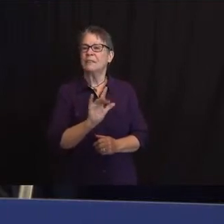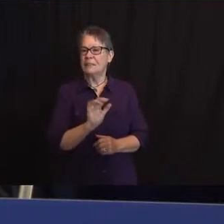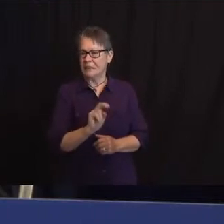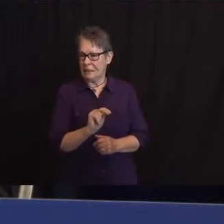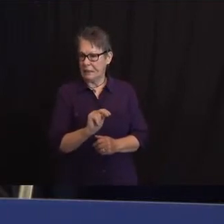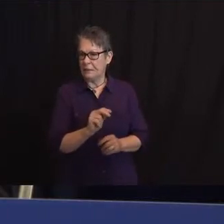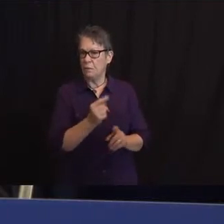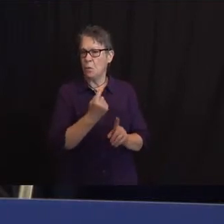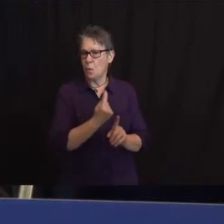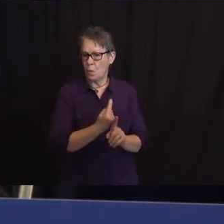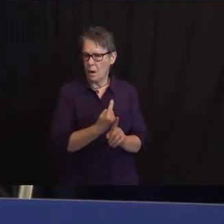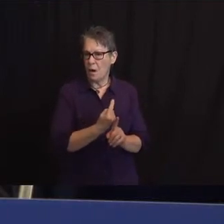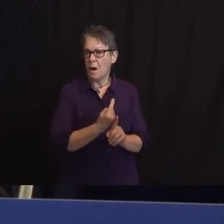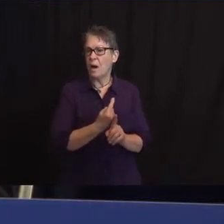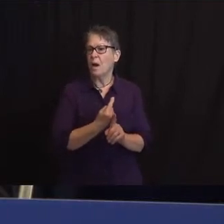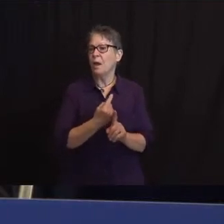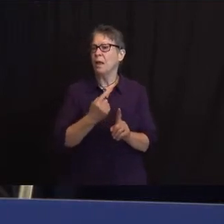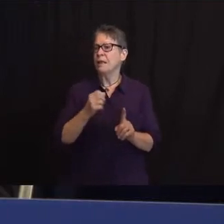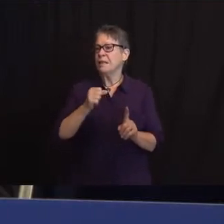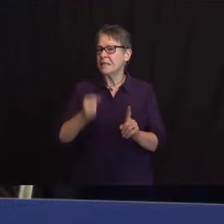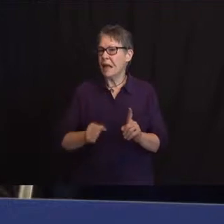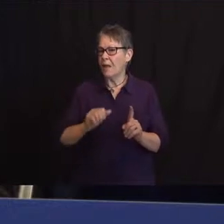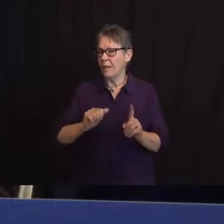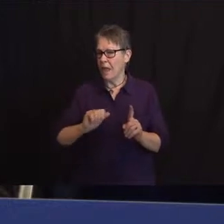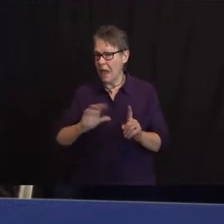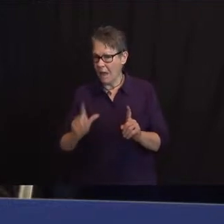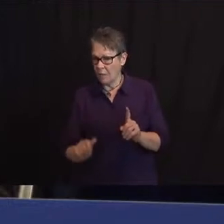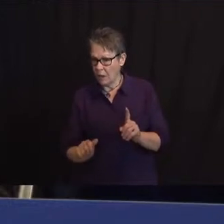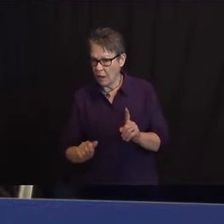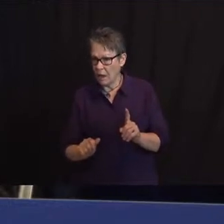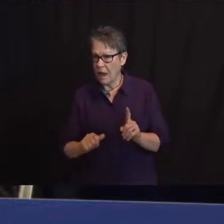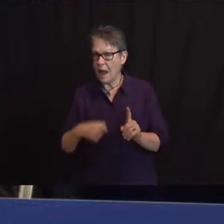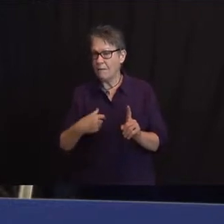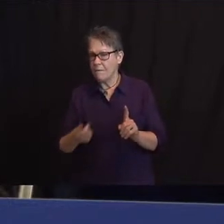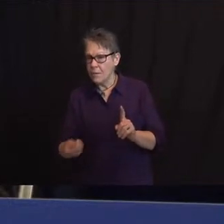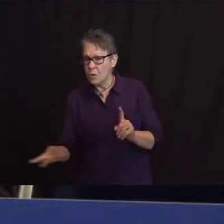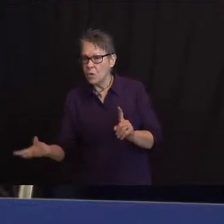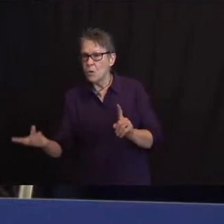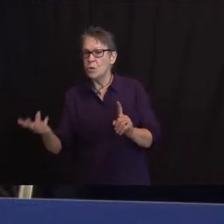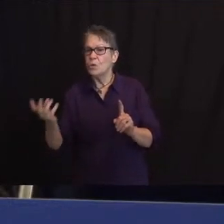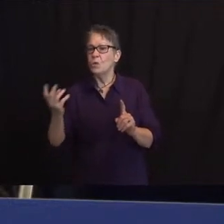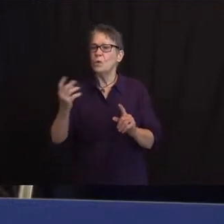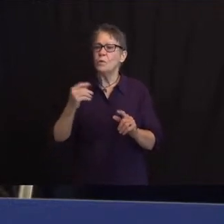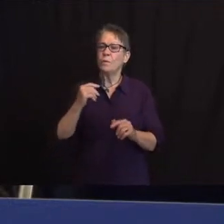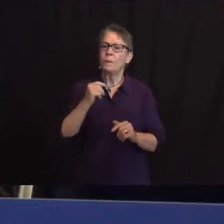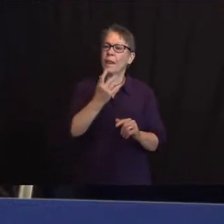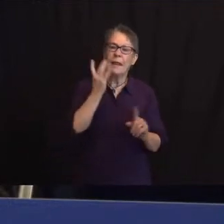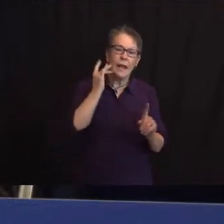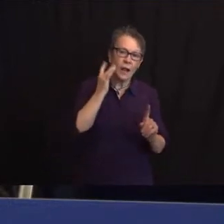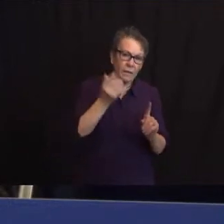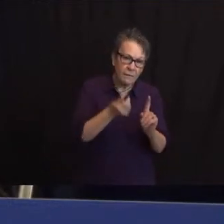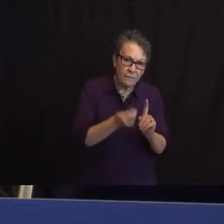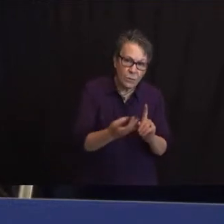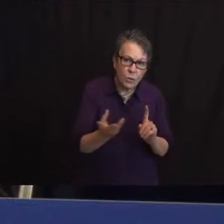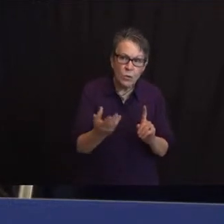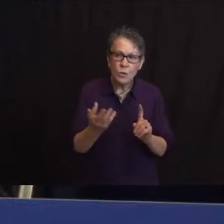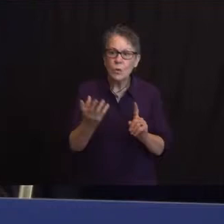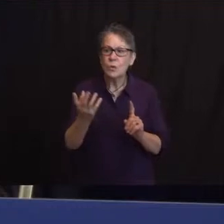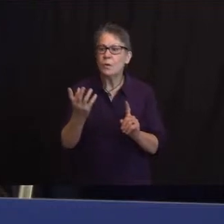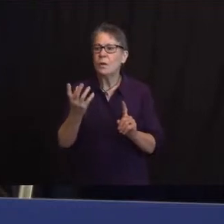B1.351, and 11 reports of the California variant, 8 of the 1.427, and the remainder of